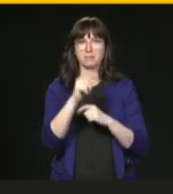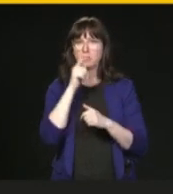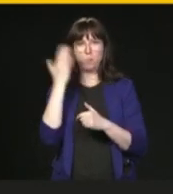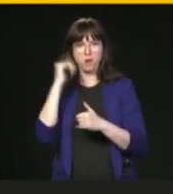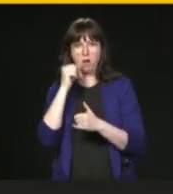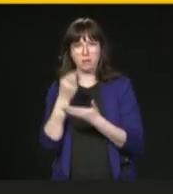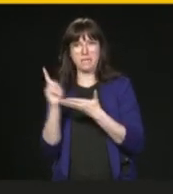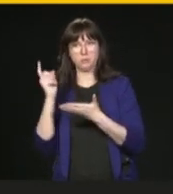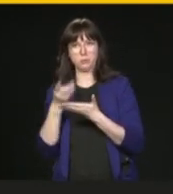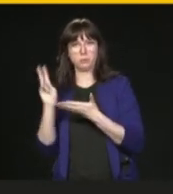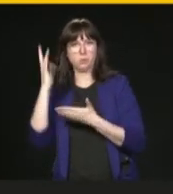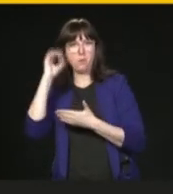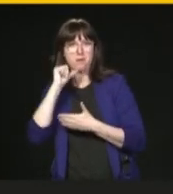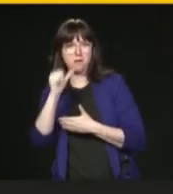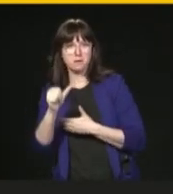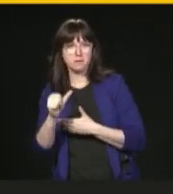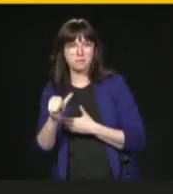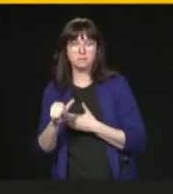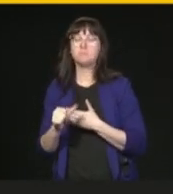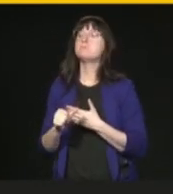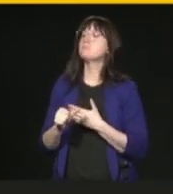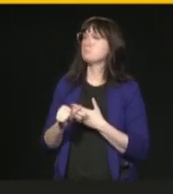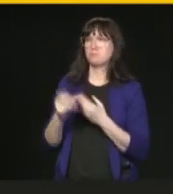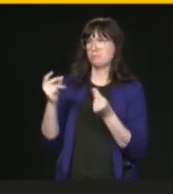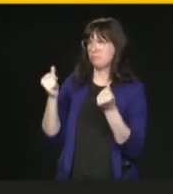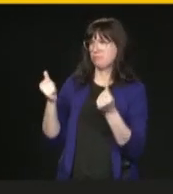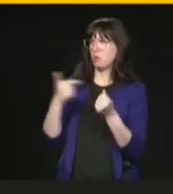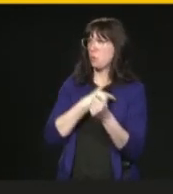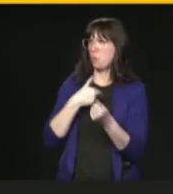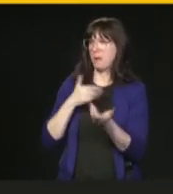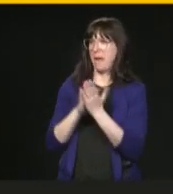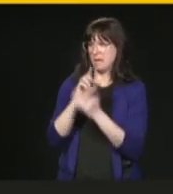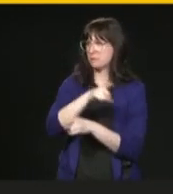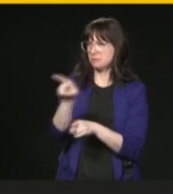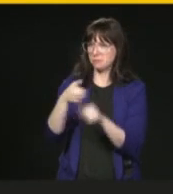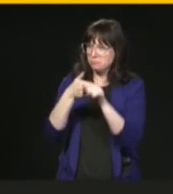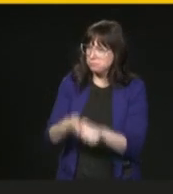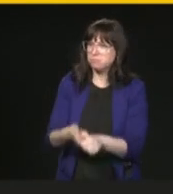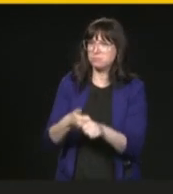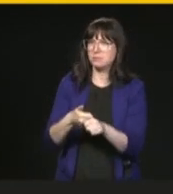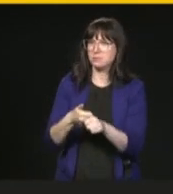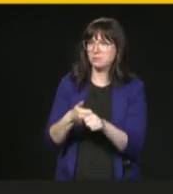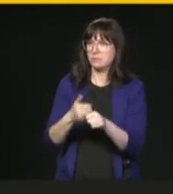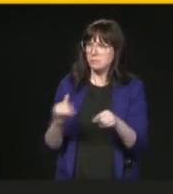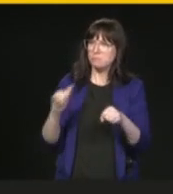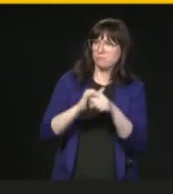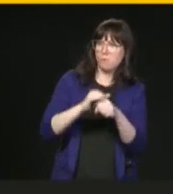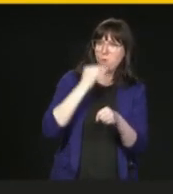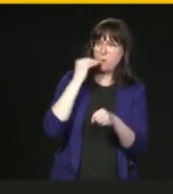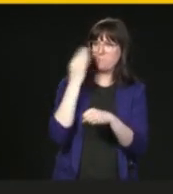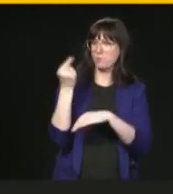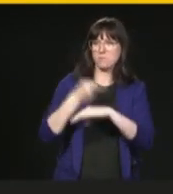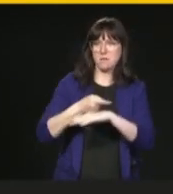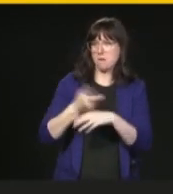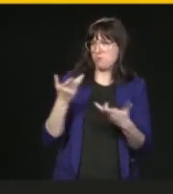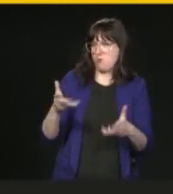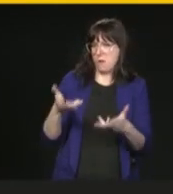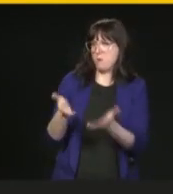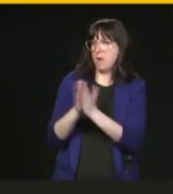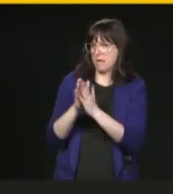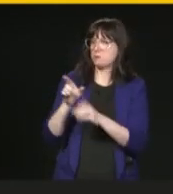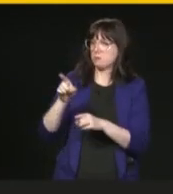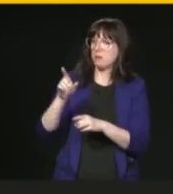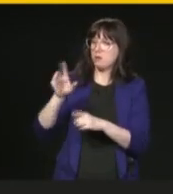ago? There was a requirement from the very beginning, instructions given to Canadians returning that they needed